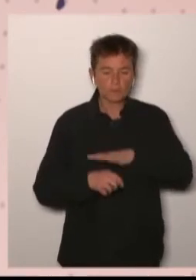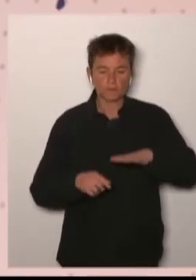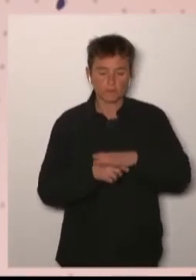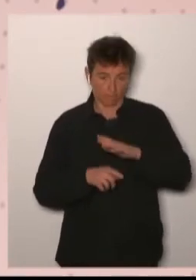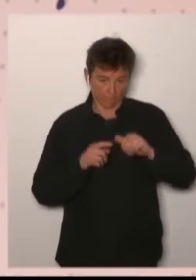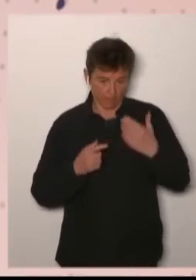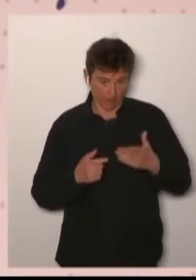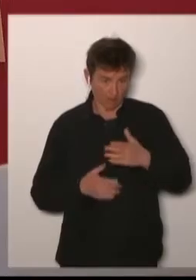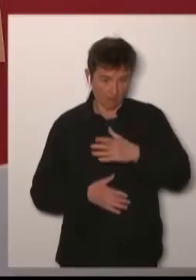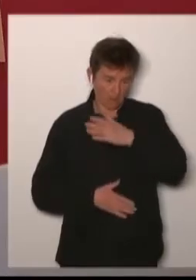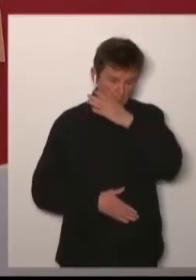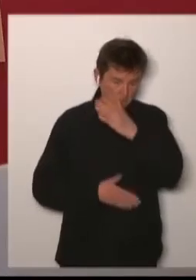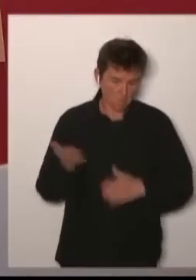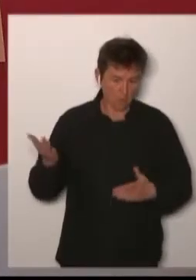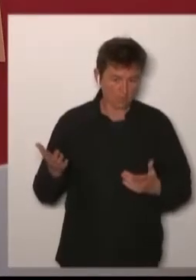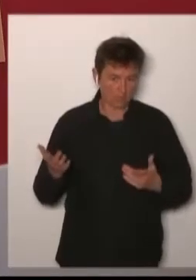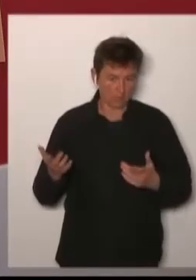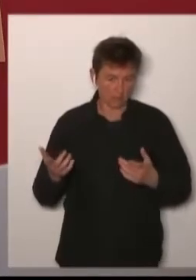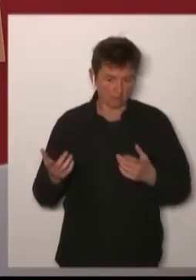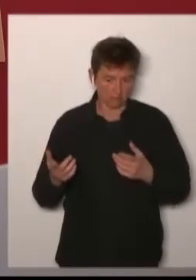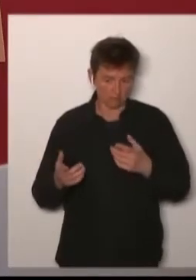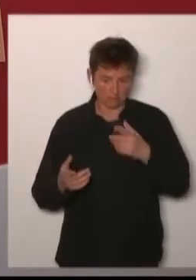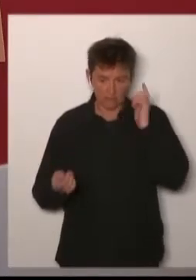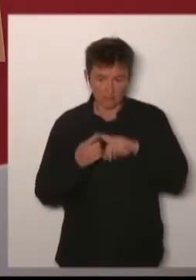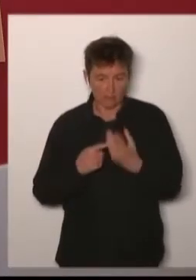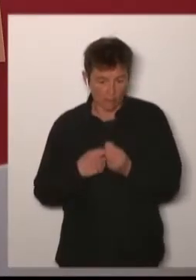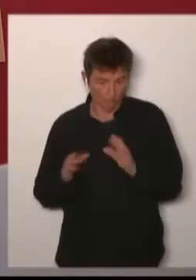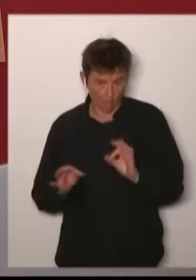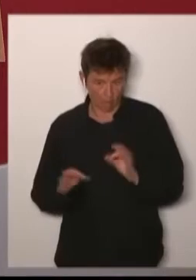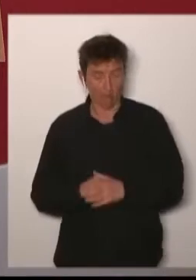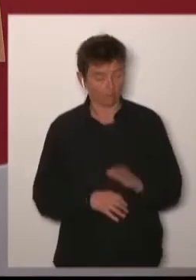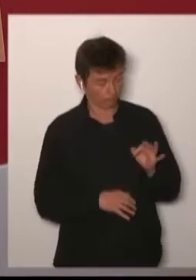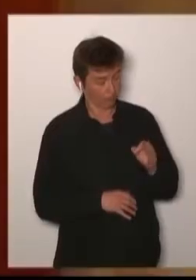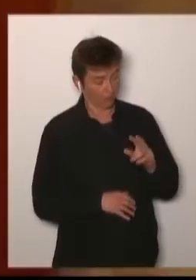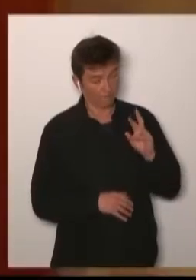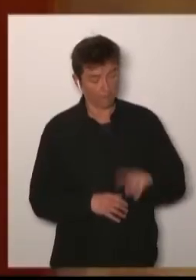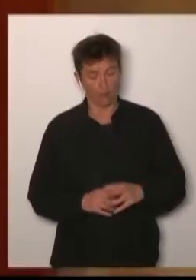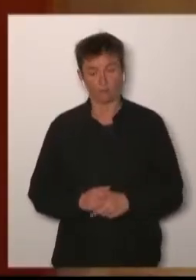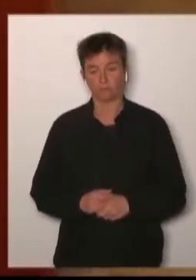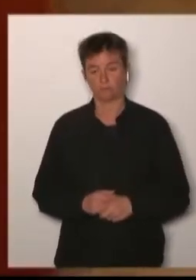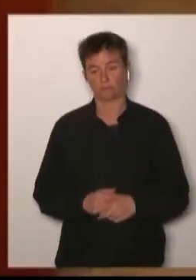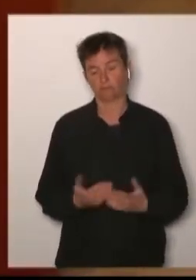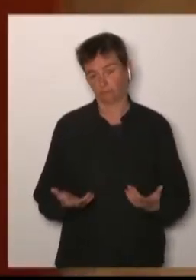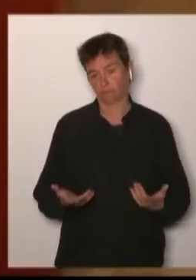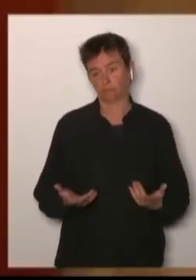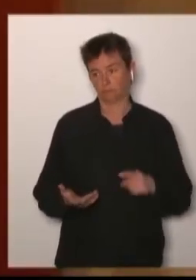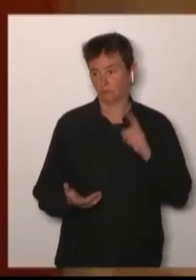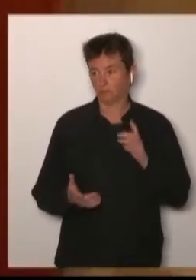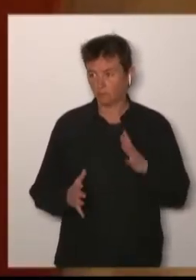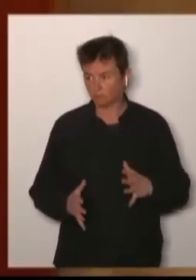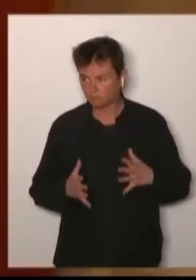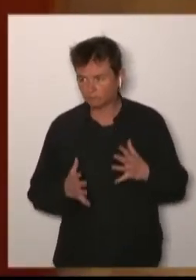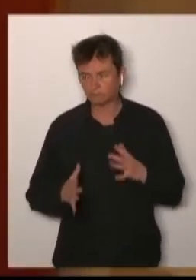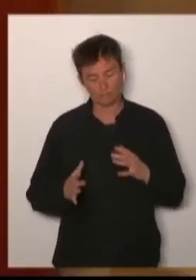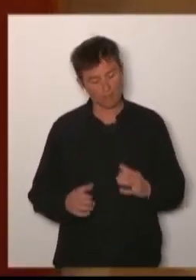chapter in their You're absolutely right. One of the issues is that mobilization commitment at the member state level, including